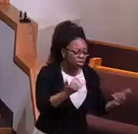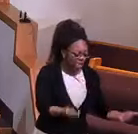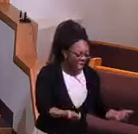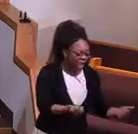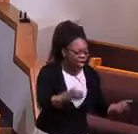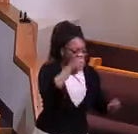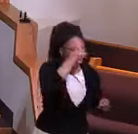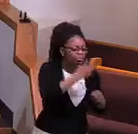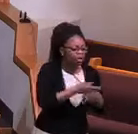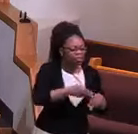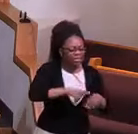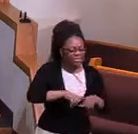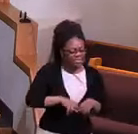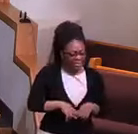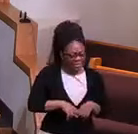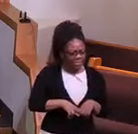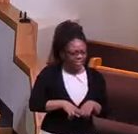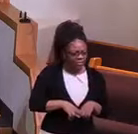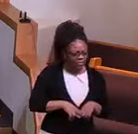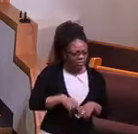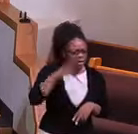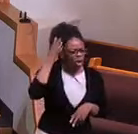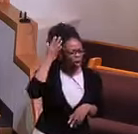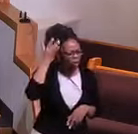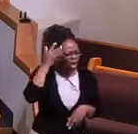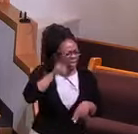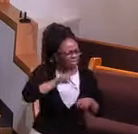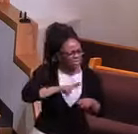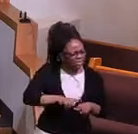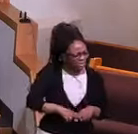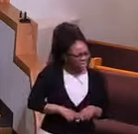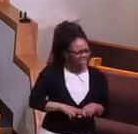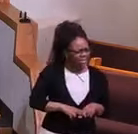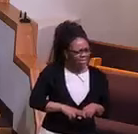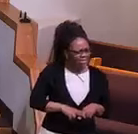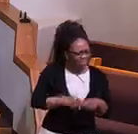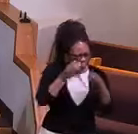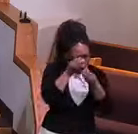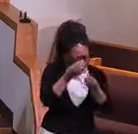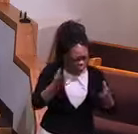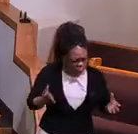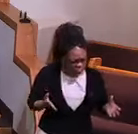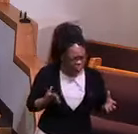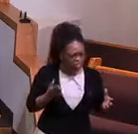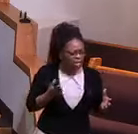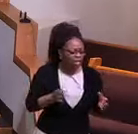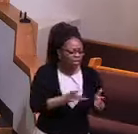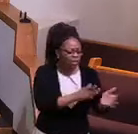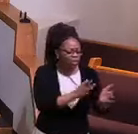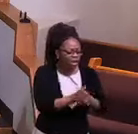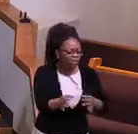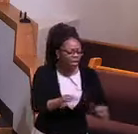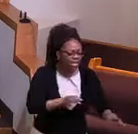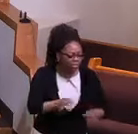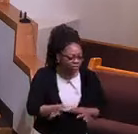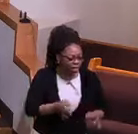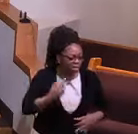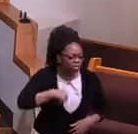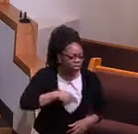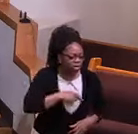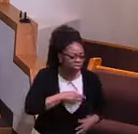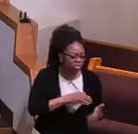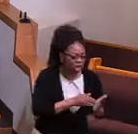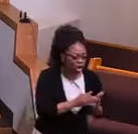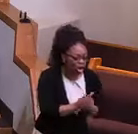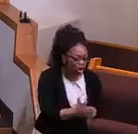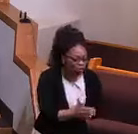sitting. Well, why is he sitting? Because the Bible explains to us that usually disciples or learners often learn at the